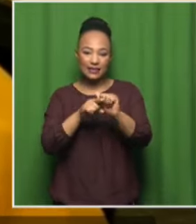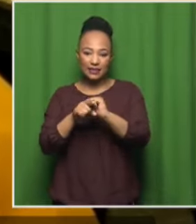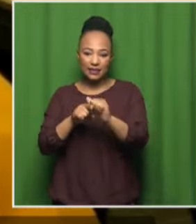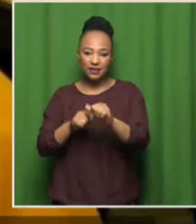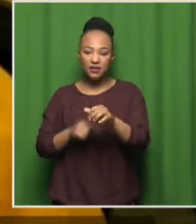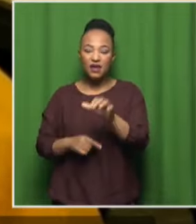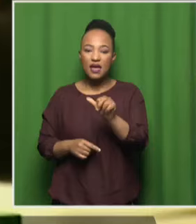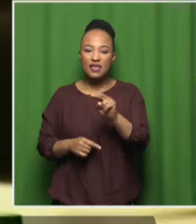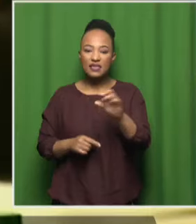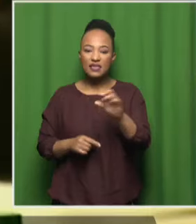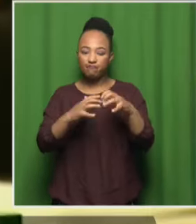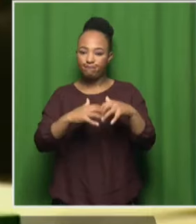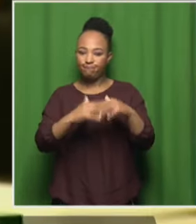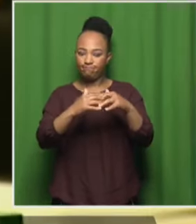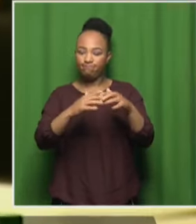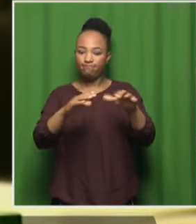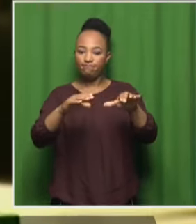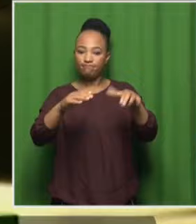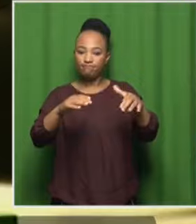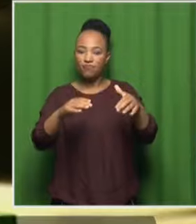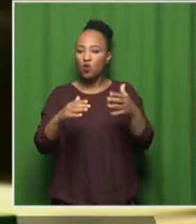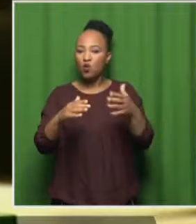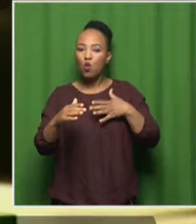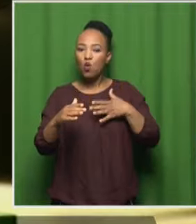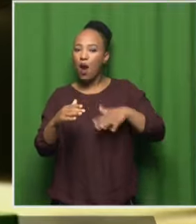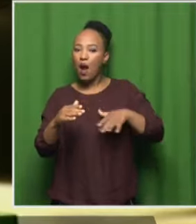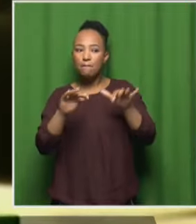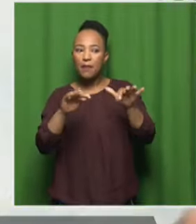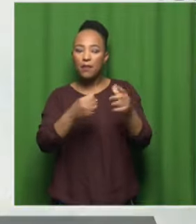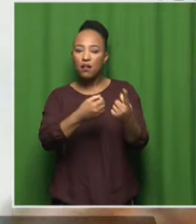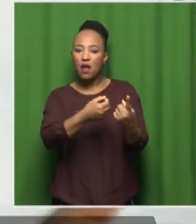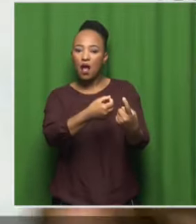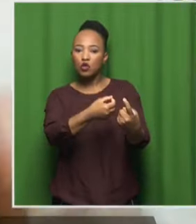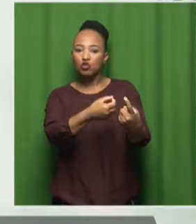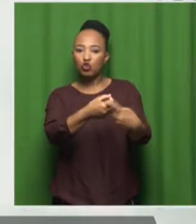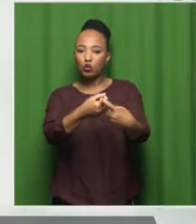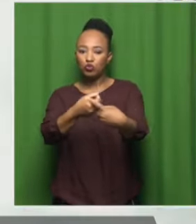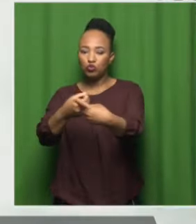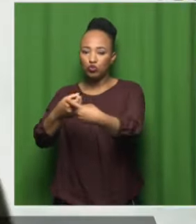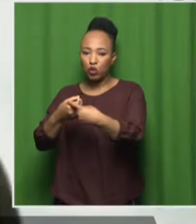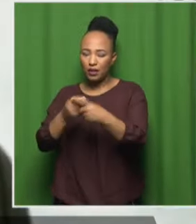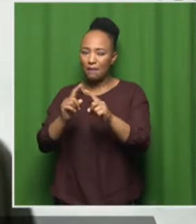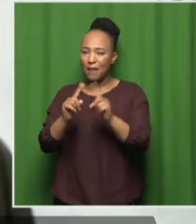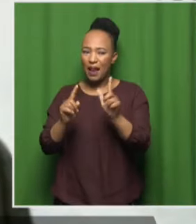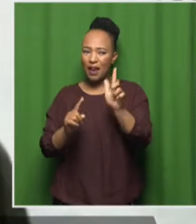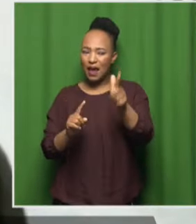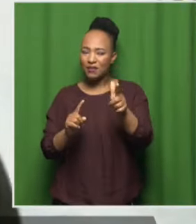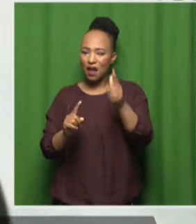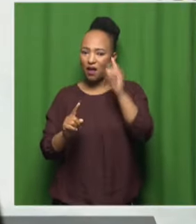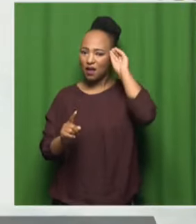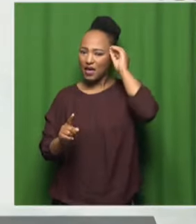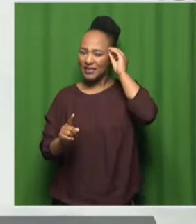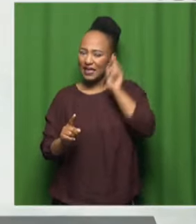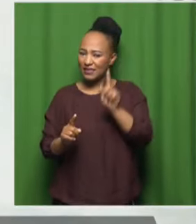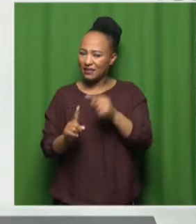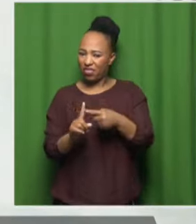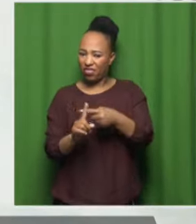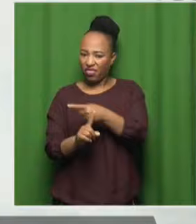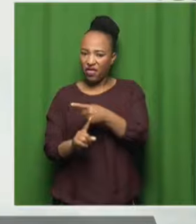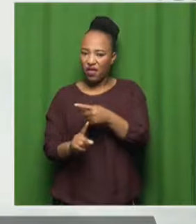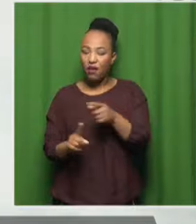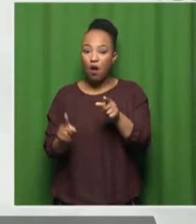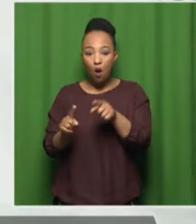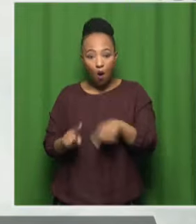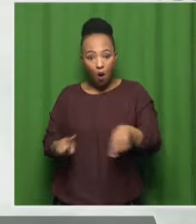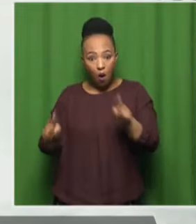has set up to ensure that it does not attract rogue people to the party. Everyone who wants to join the ANC now will also have to write a